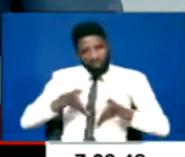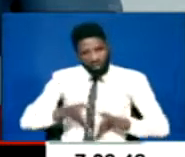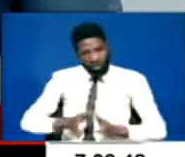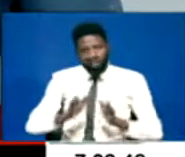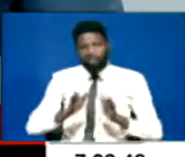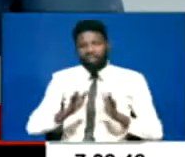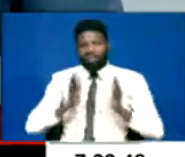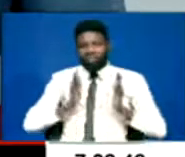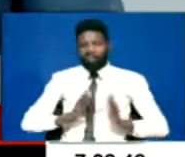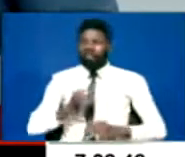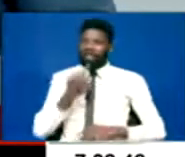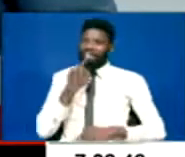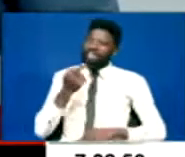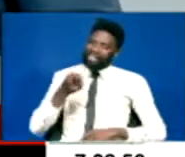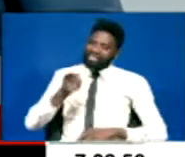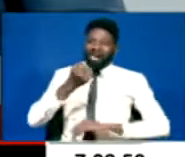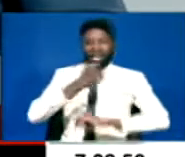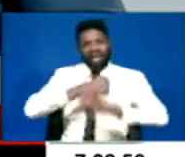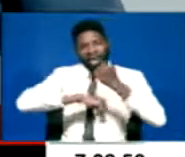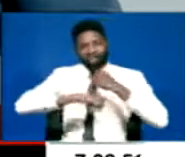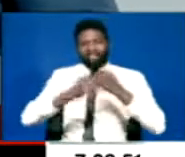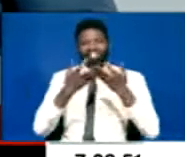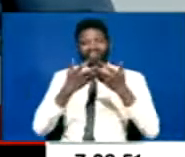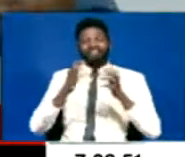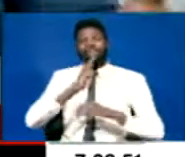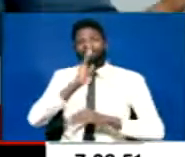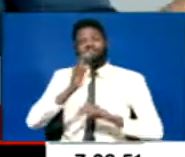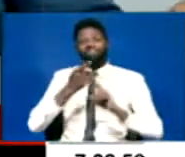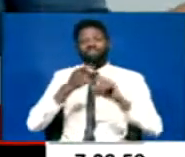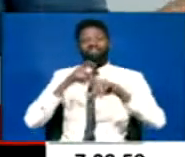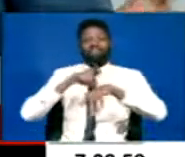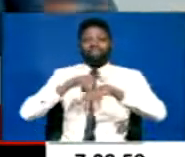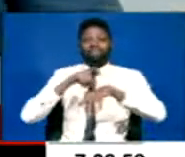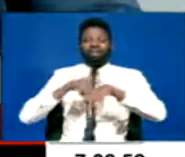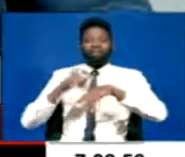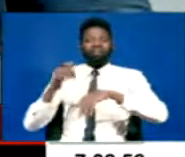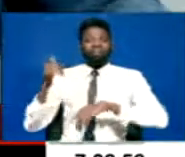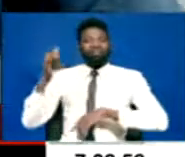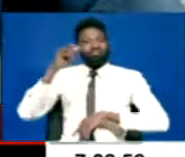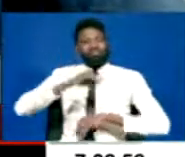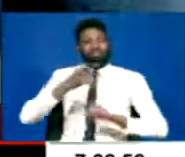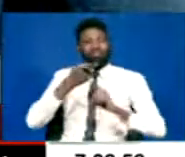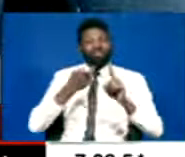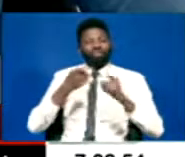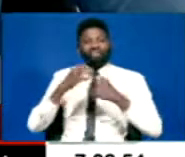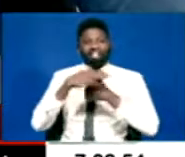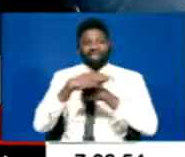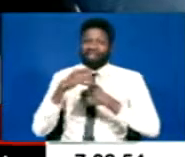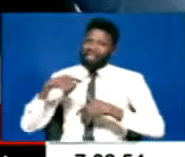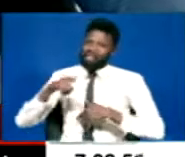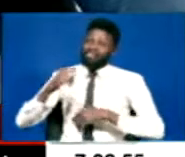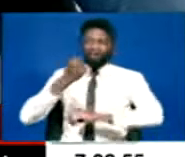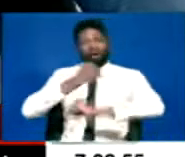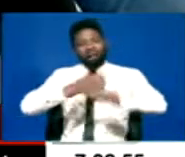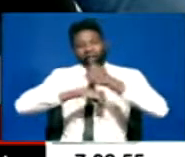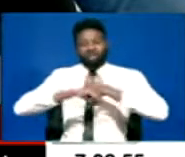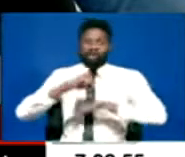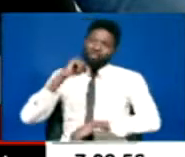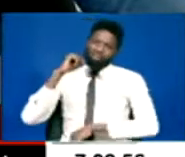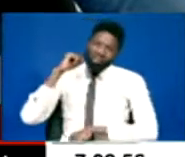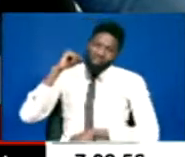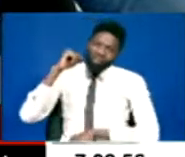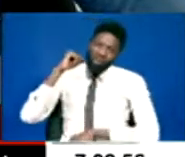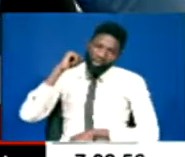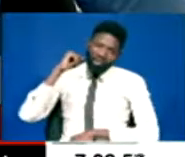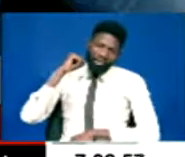practiced engineering. Ever since he left Germany, he's been practicing politics and politics and politics. But then now, in Kenya, we've always been